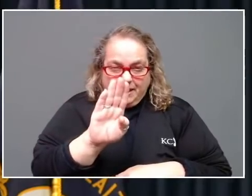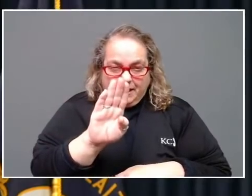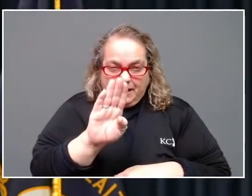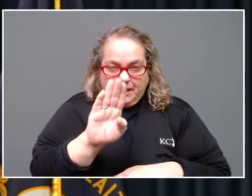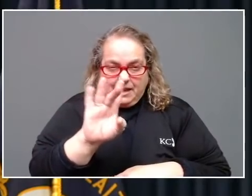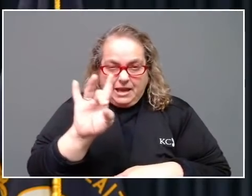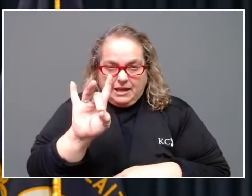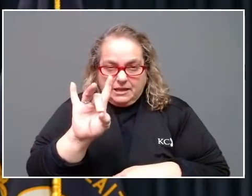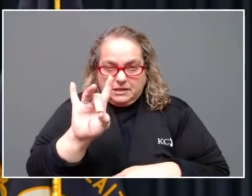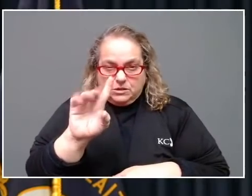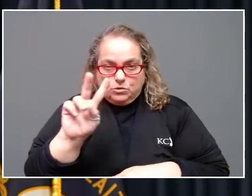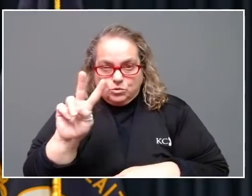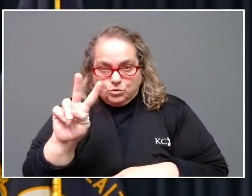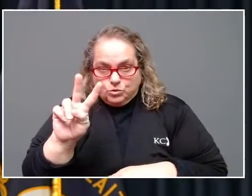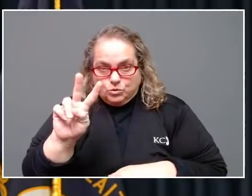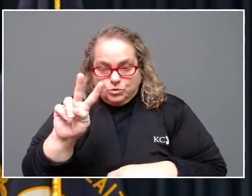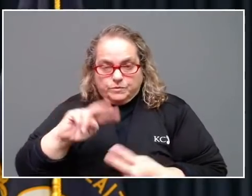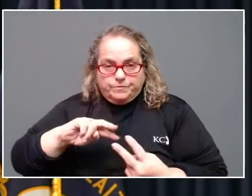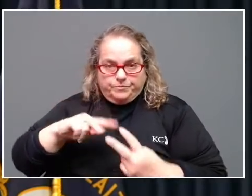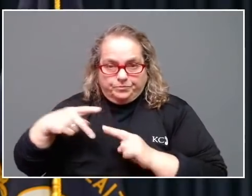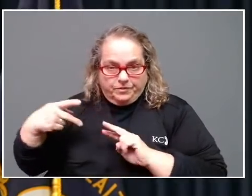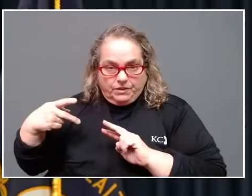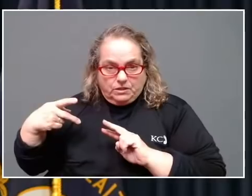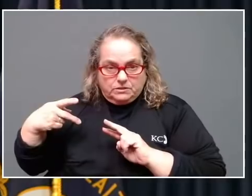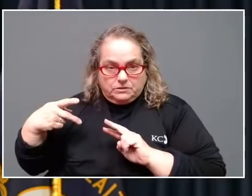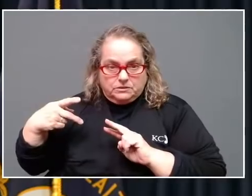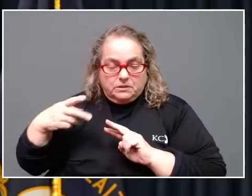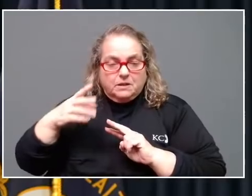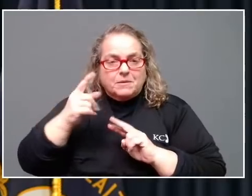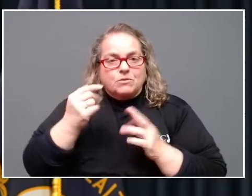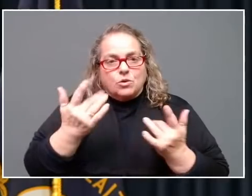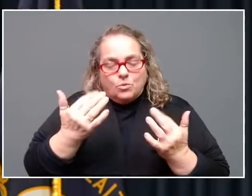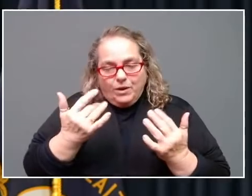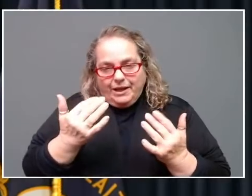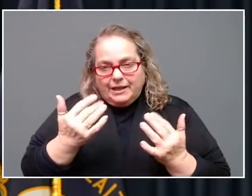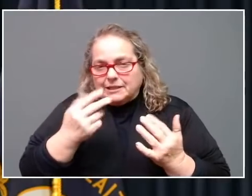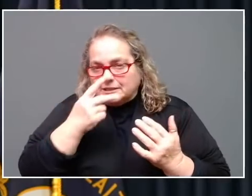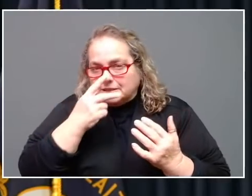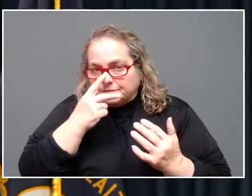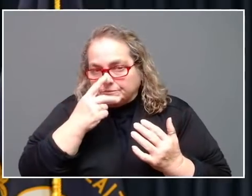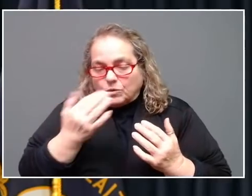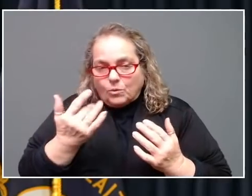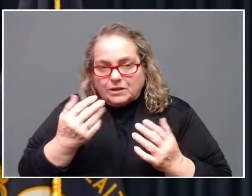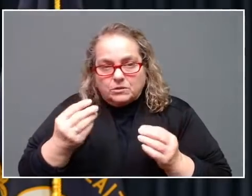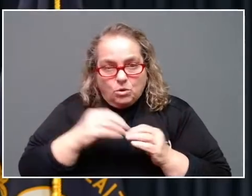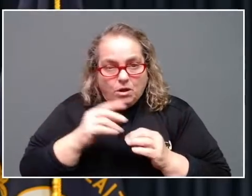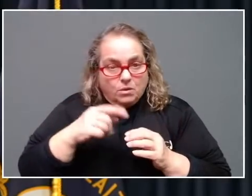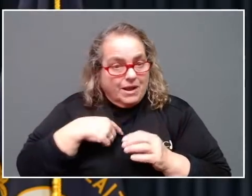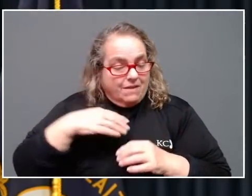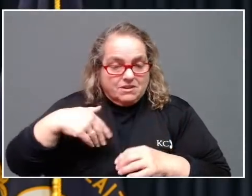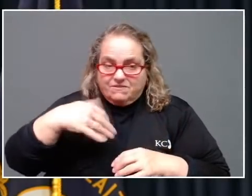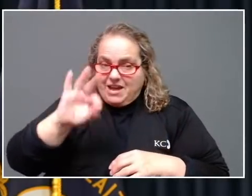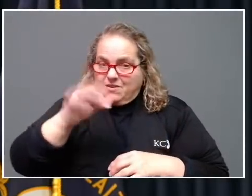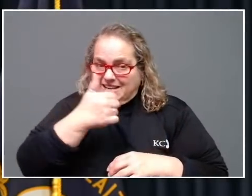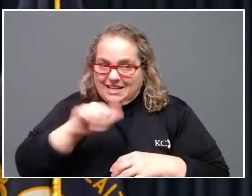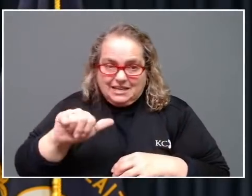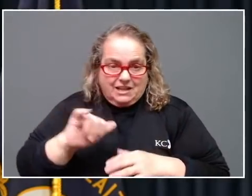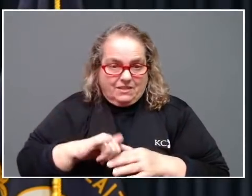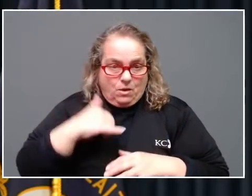doesn't. The predictive models get better as there's more data. We haven't found any that we're aware of in Kentucky yet,